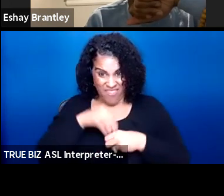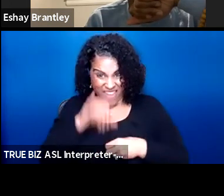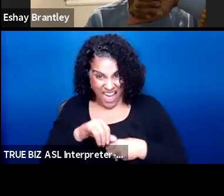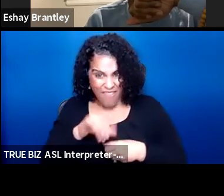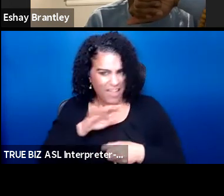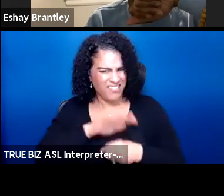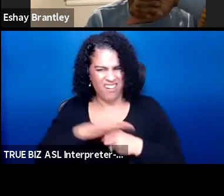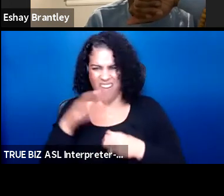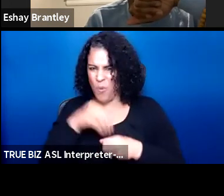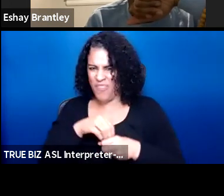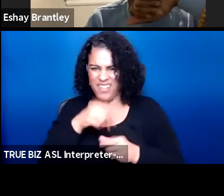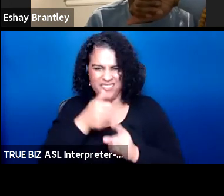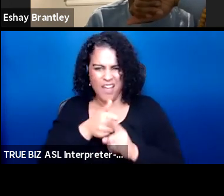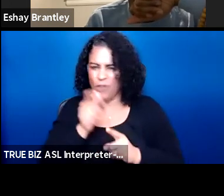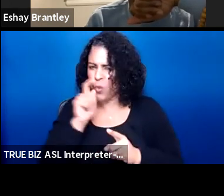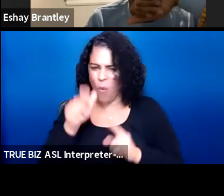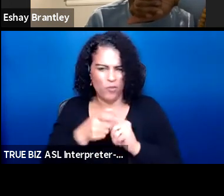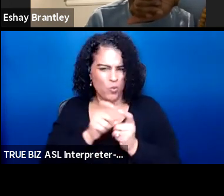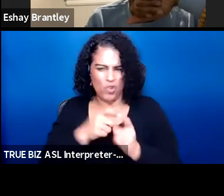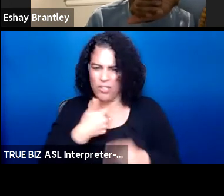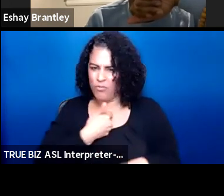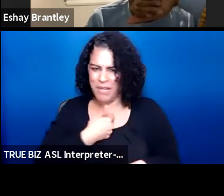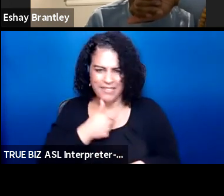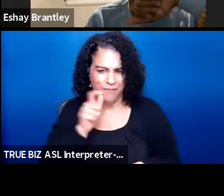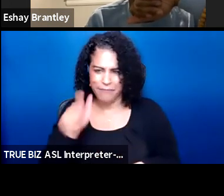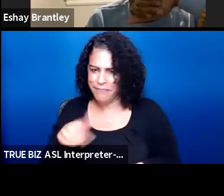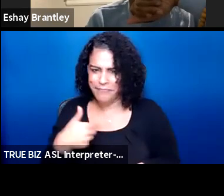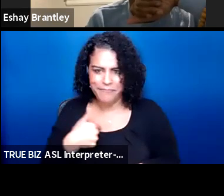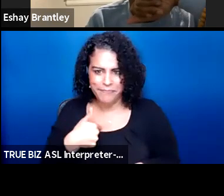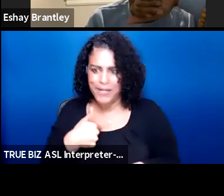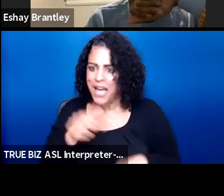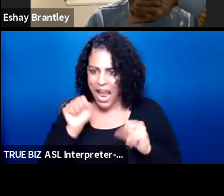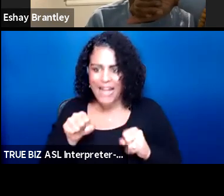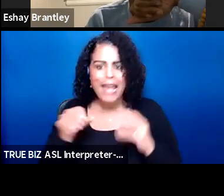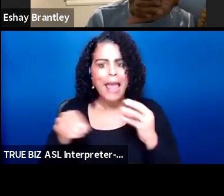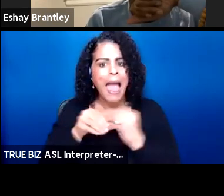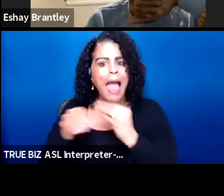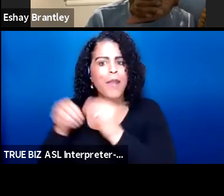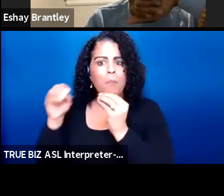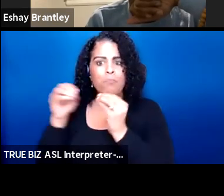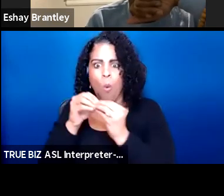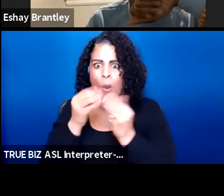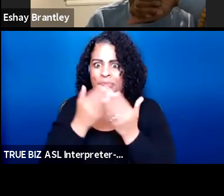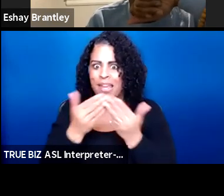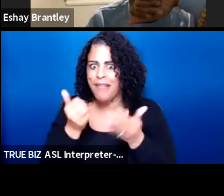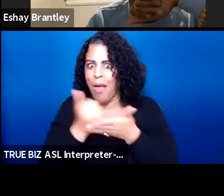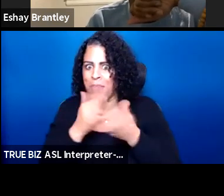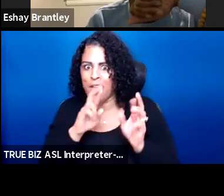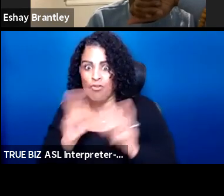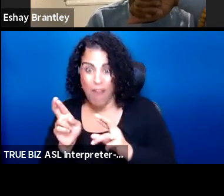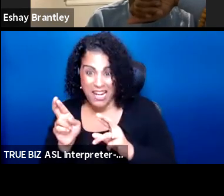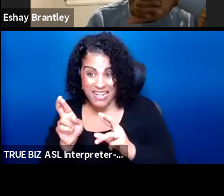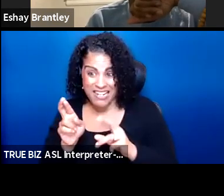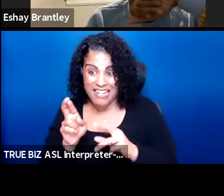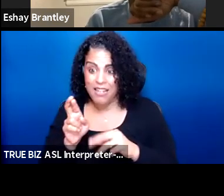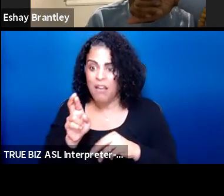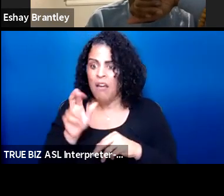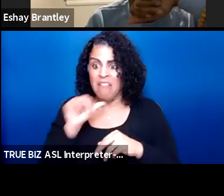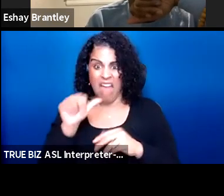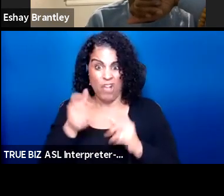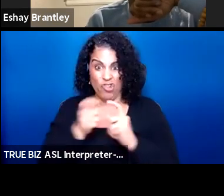in itself, and it doesn't have to change. Rather, I could just add on more tools, rather than seeing, like, I have to change